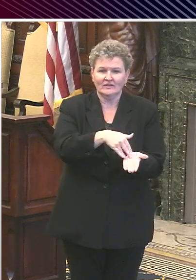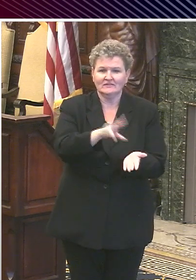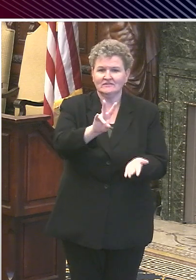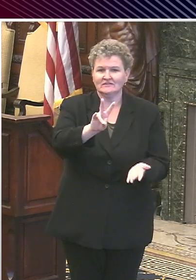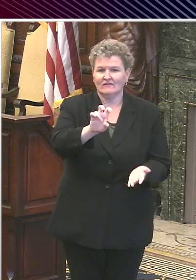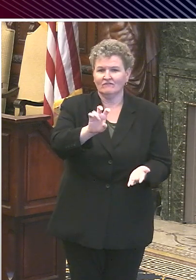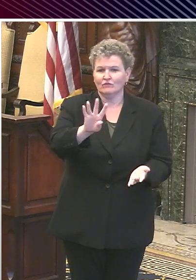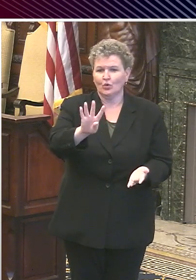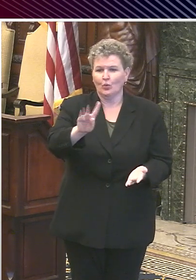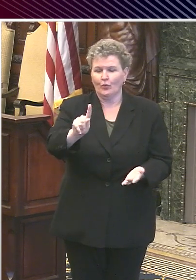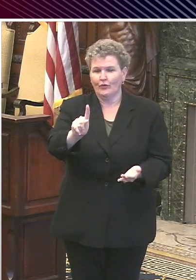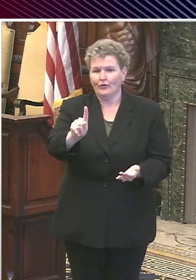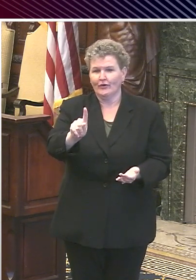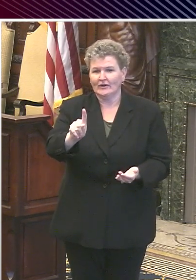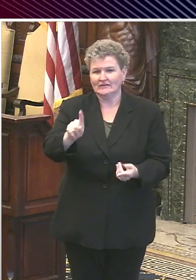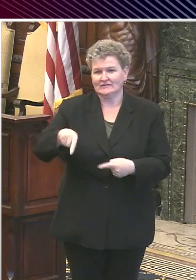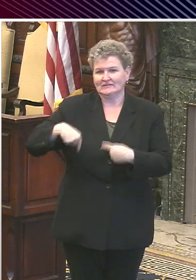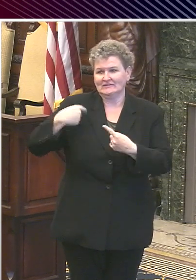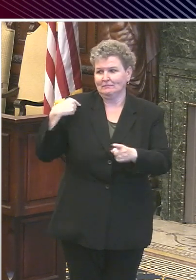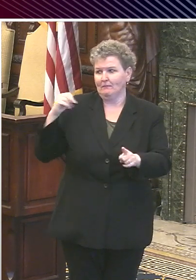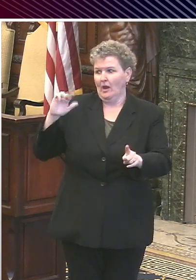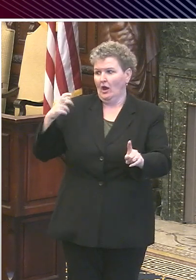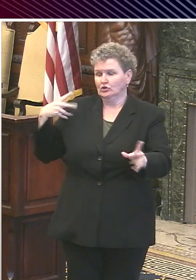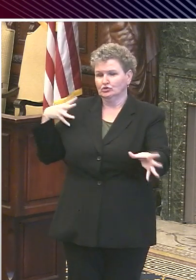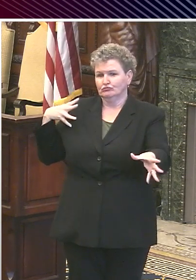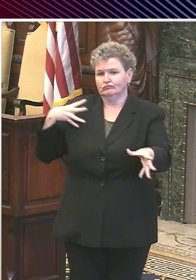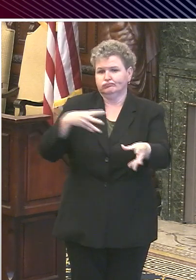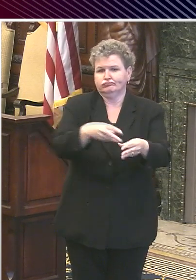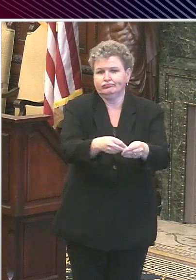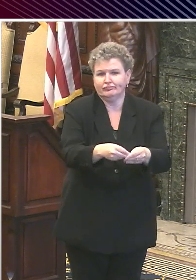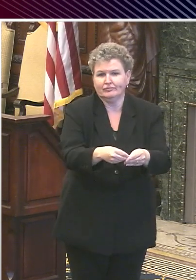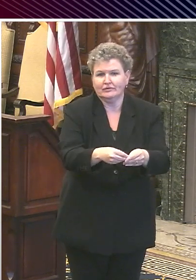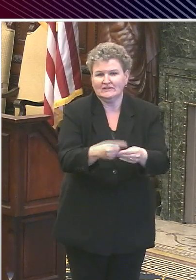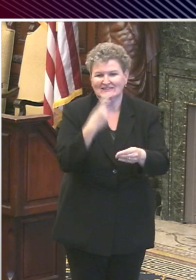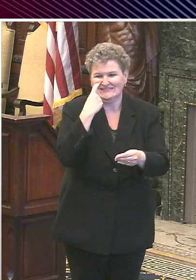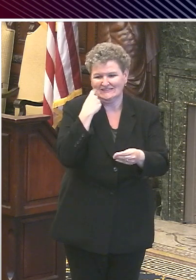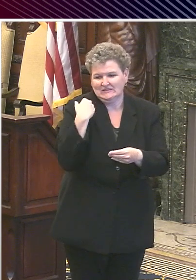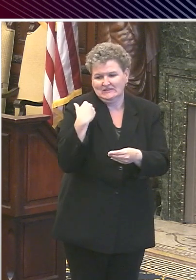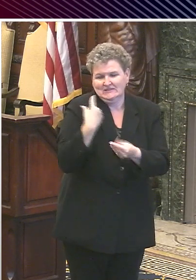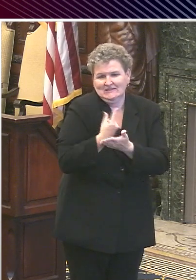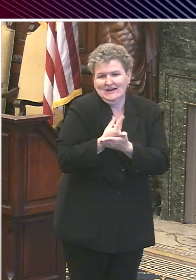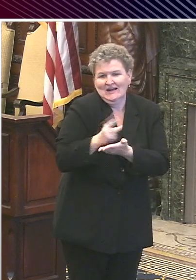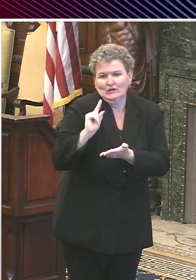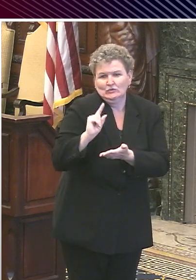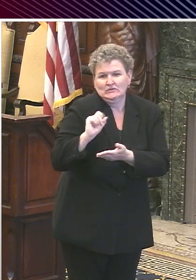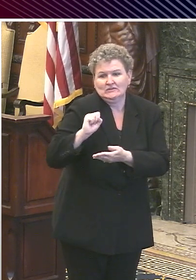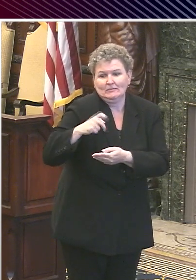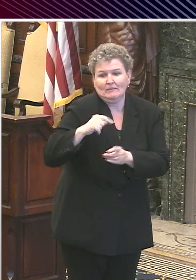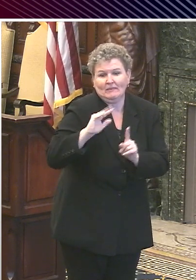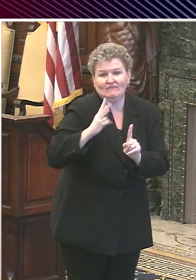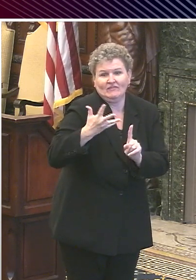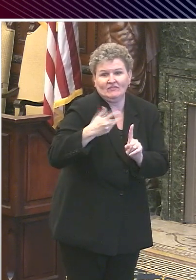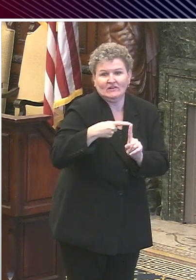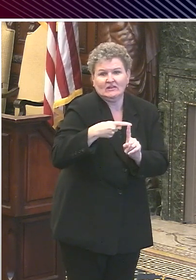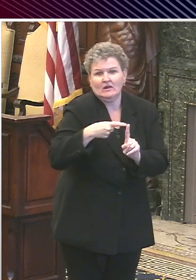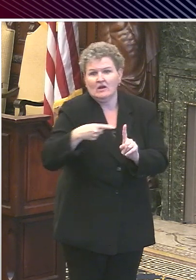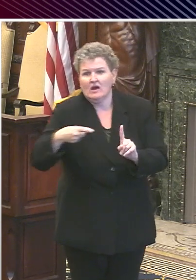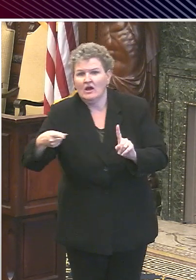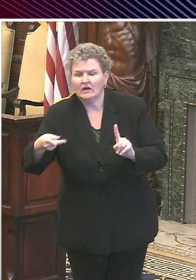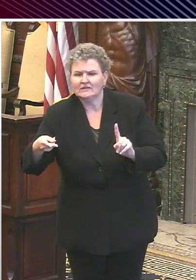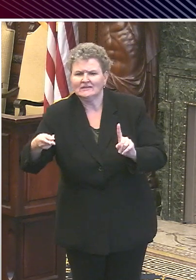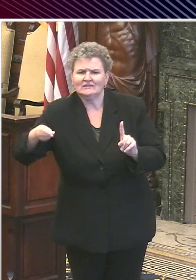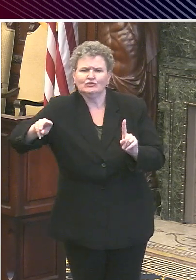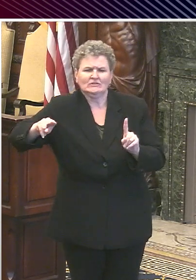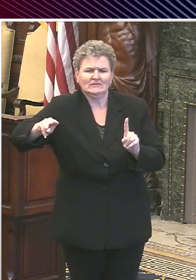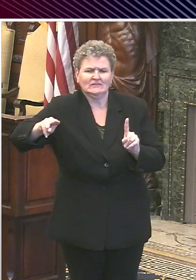34,741 since the beginning of the epidemic. Now, for the past week, the week that ended Saturday, September 5th, counting by the data which the test was run in the